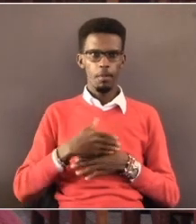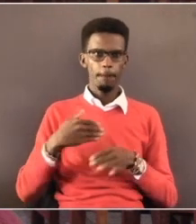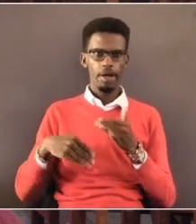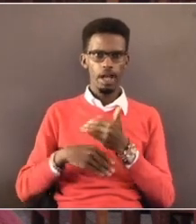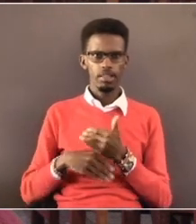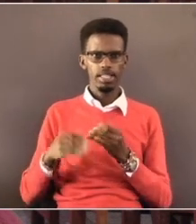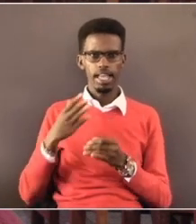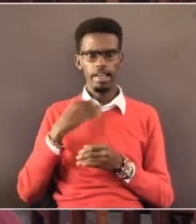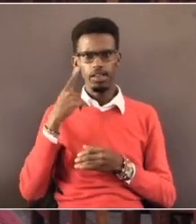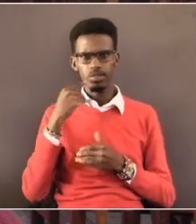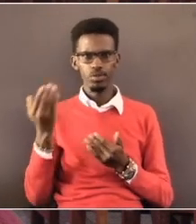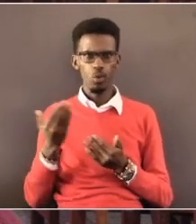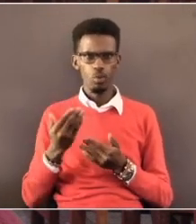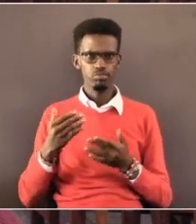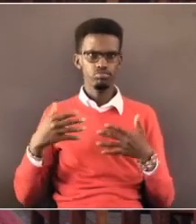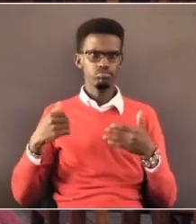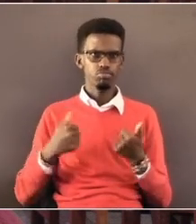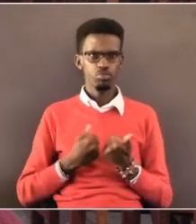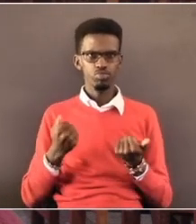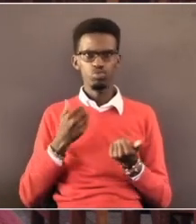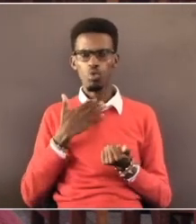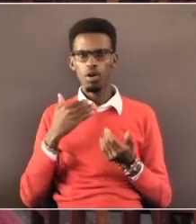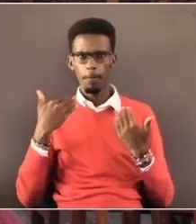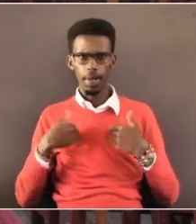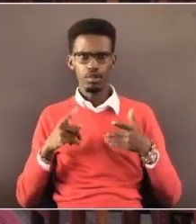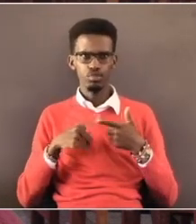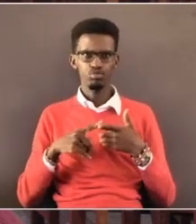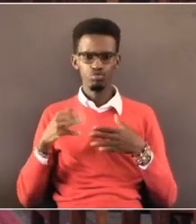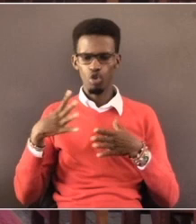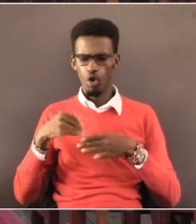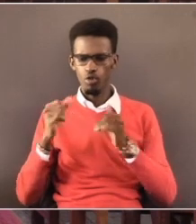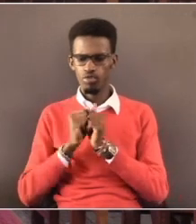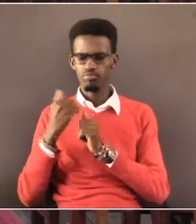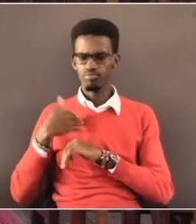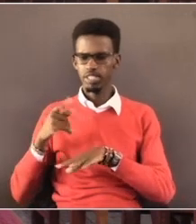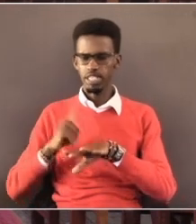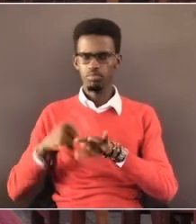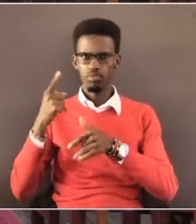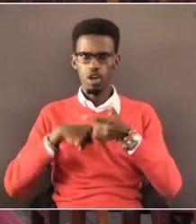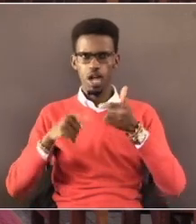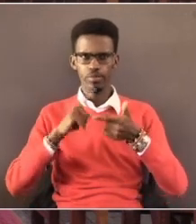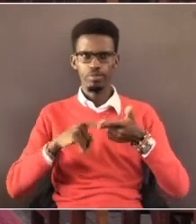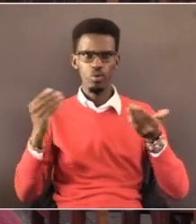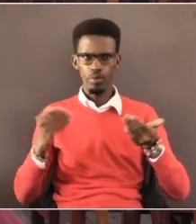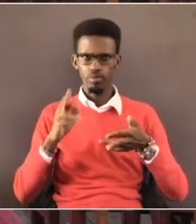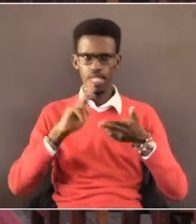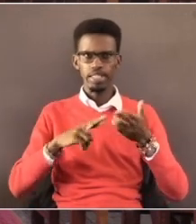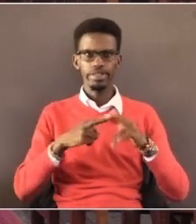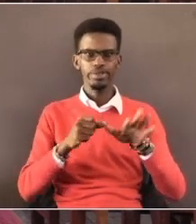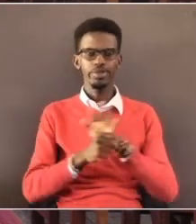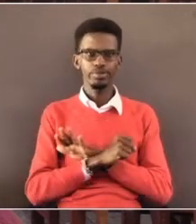at when do you need someone to walk the journey with you when it comes to being in a